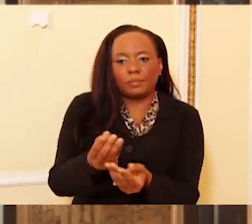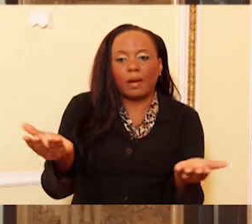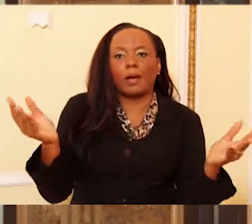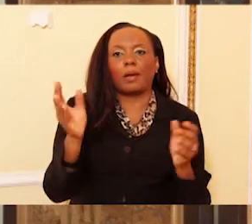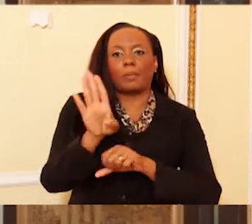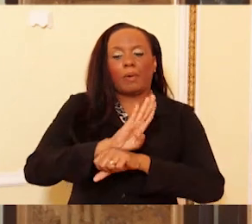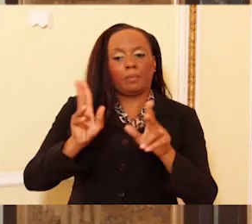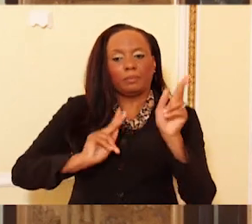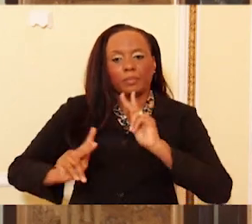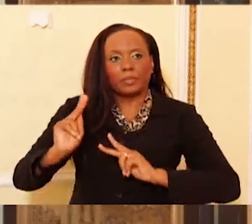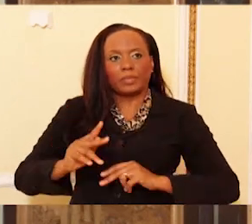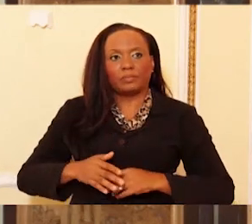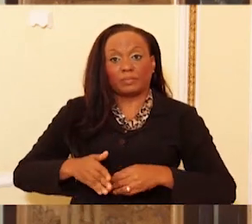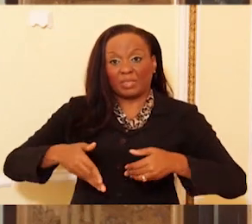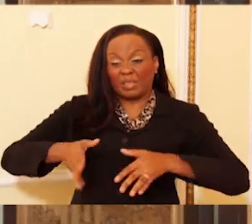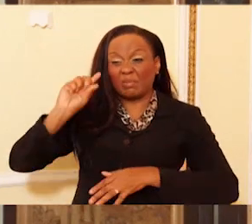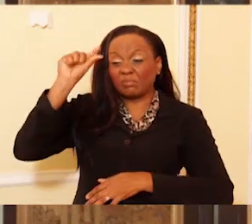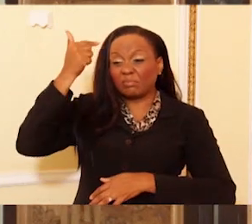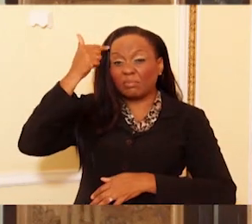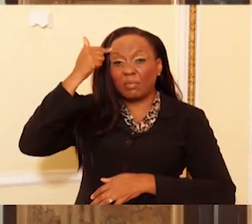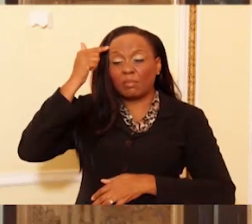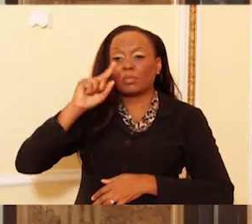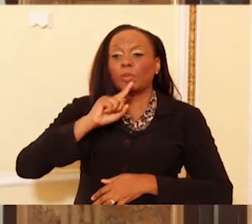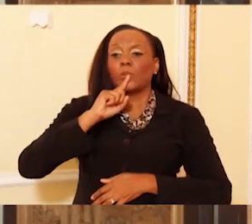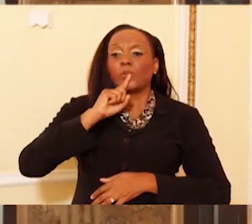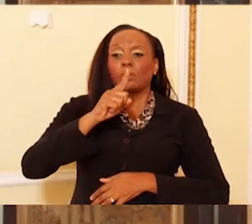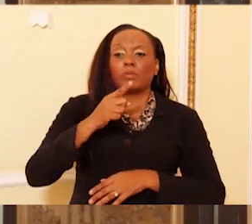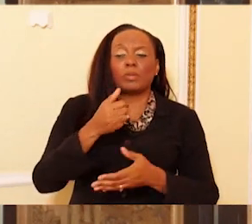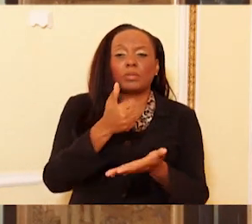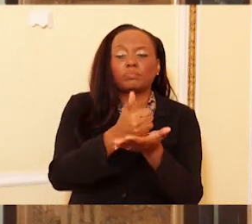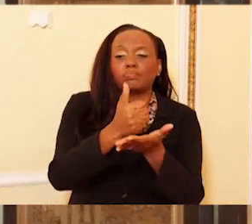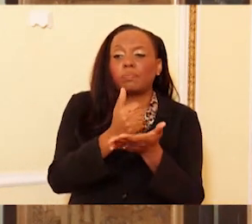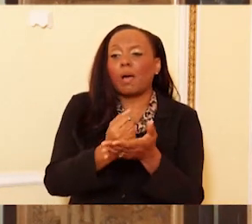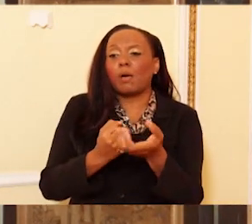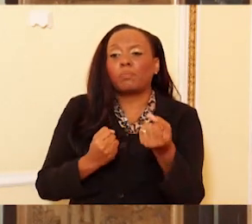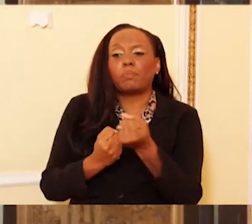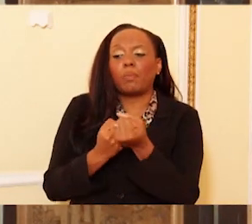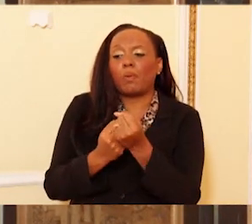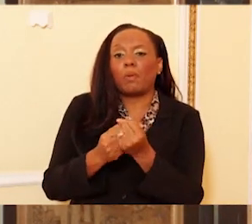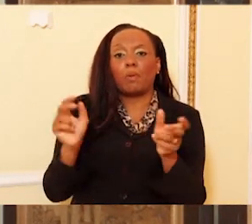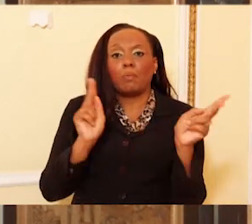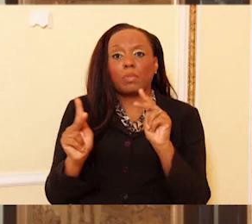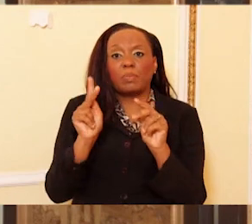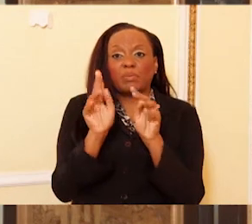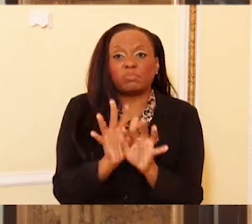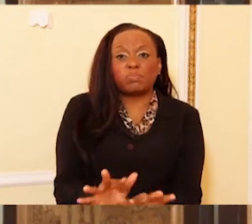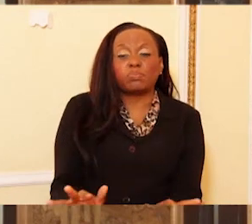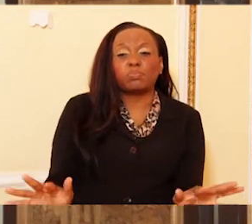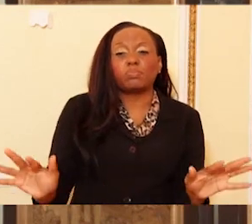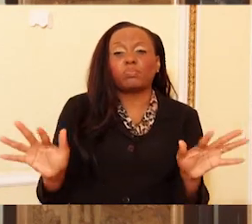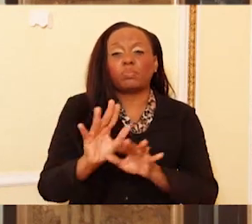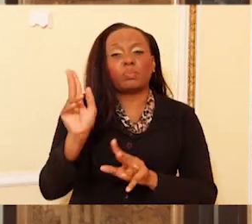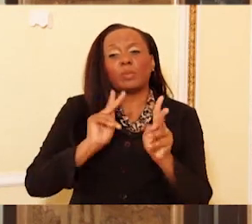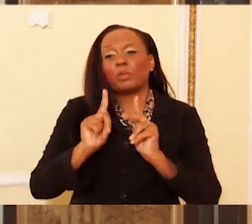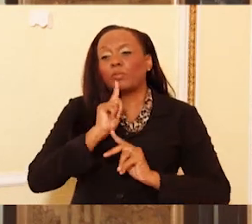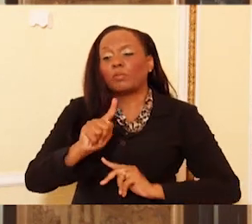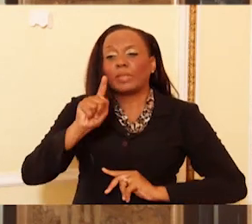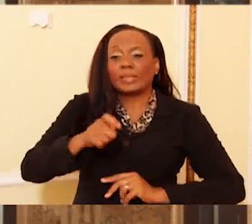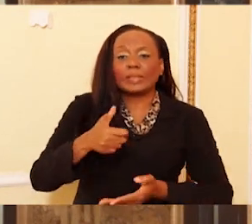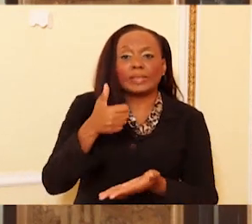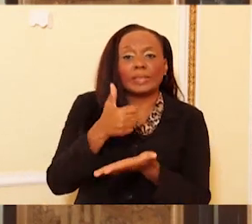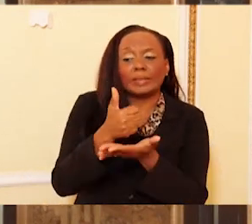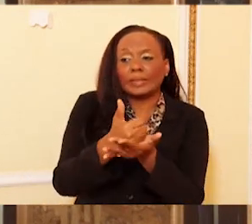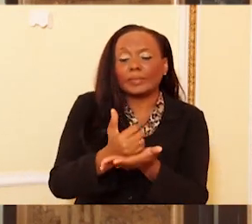to allow the Government of Barbados to certainly get the much needed resources to those who require it at this particular point in